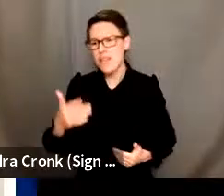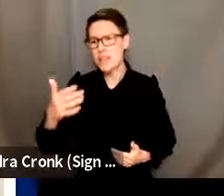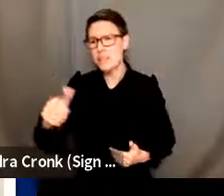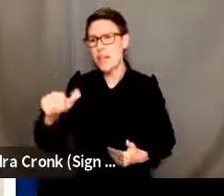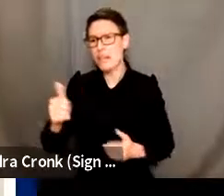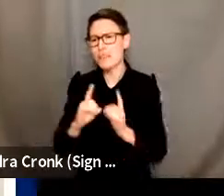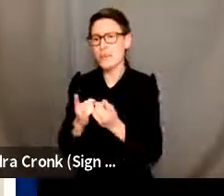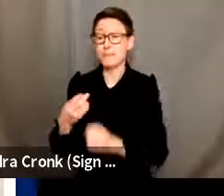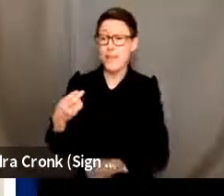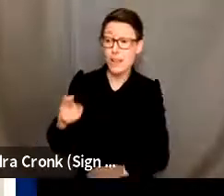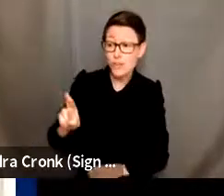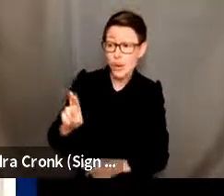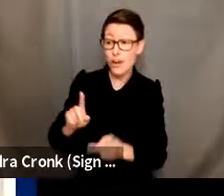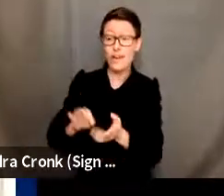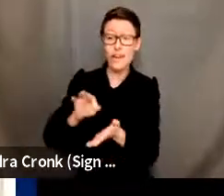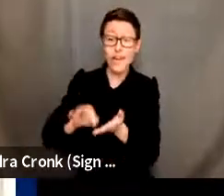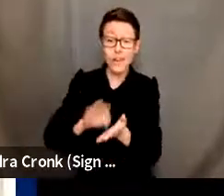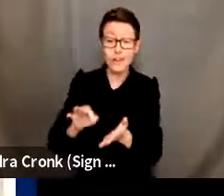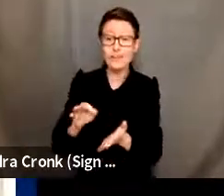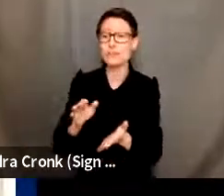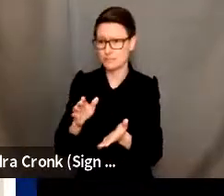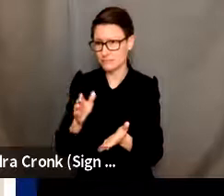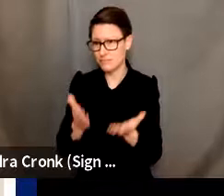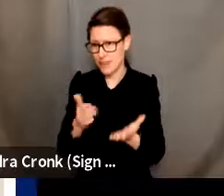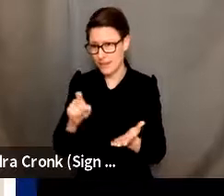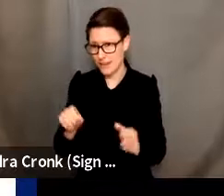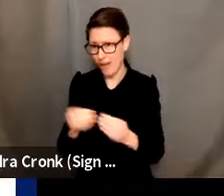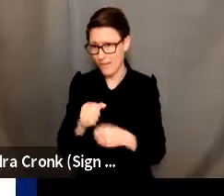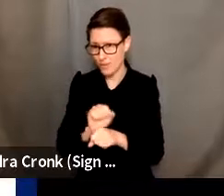and accounting may need office workers as well.